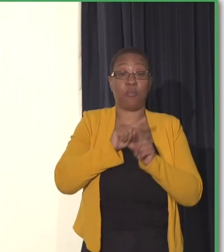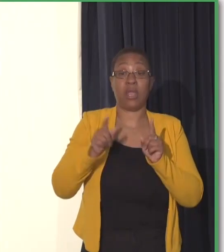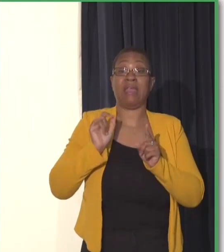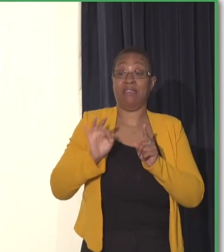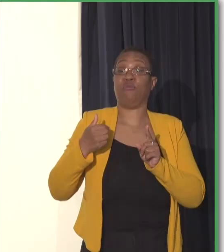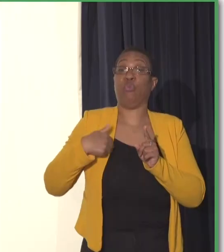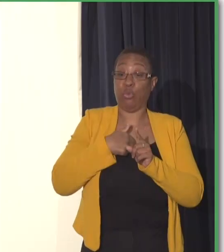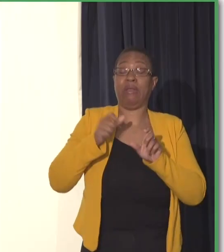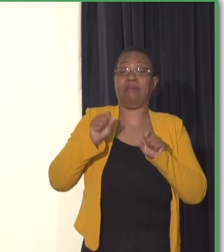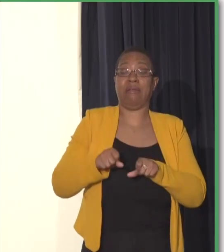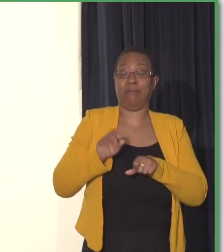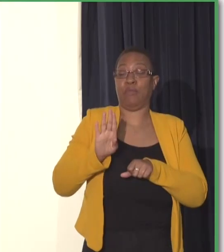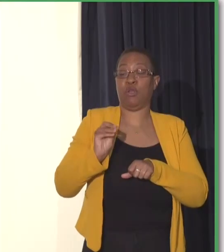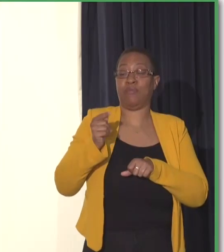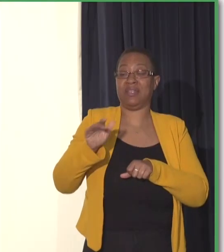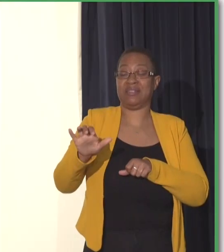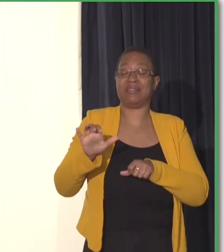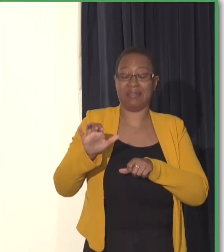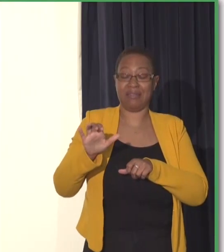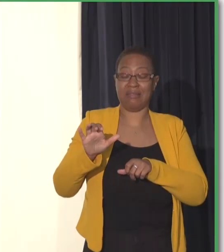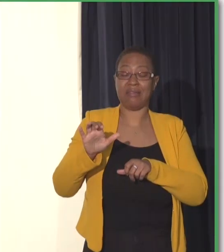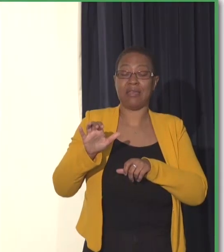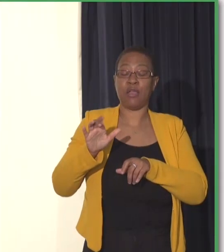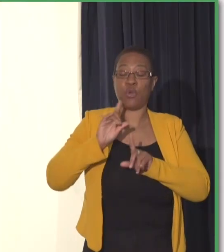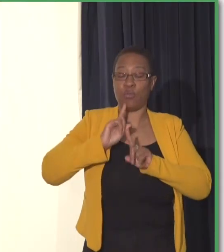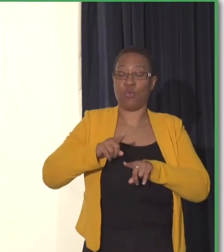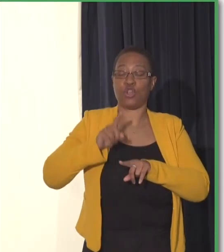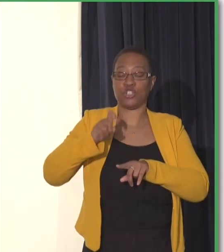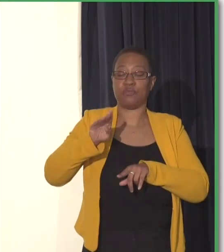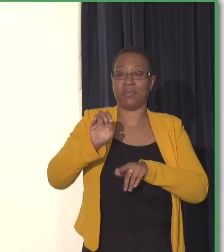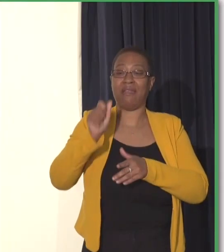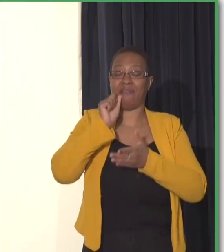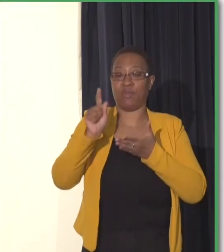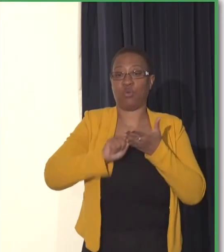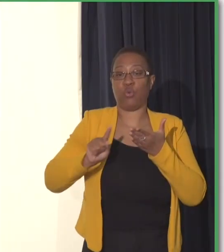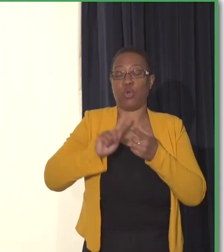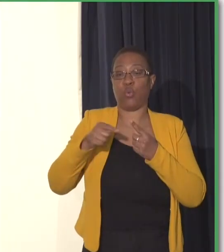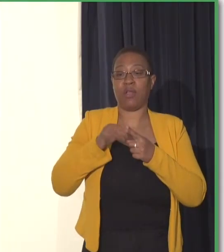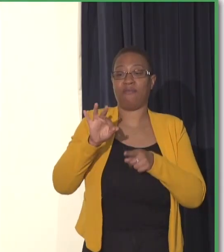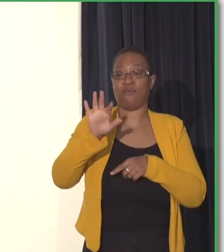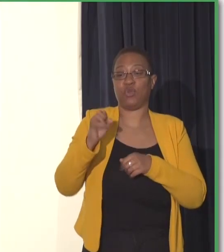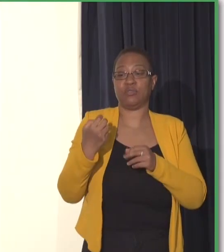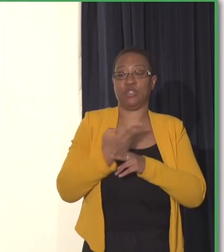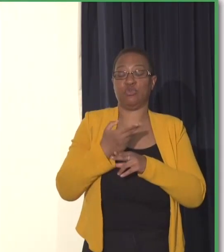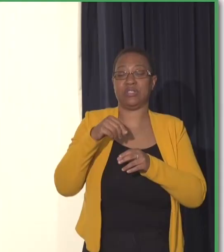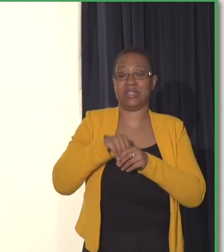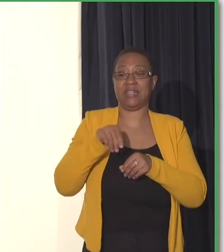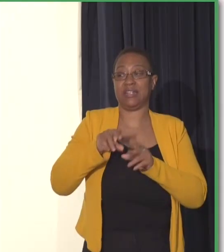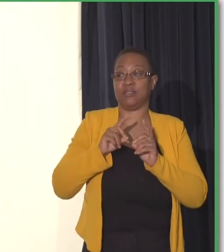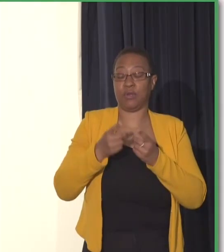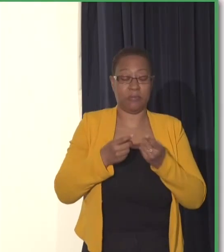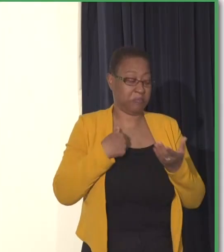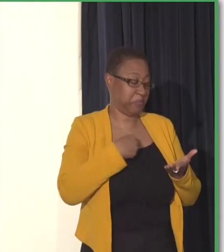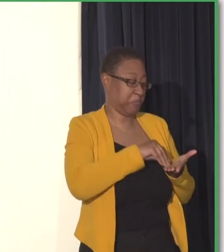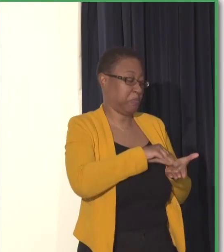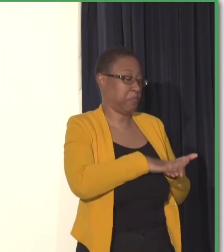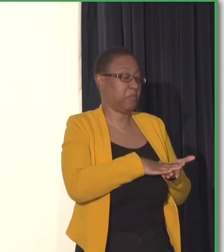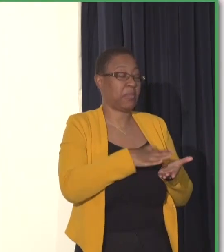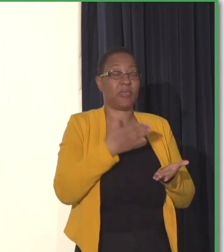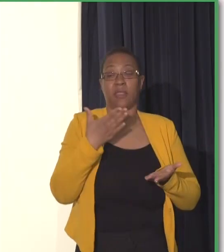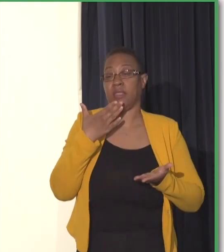week in terms of when force has been used in this department. Answer. Thank you,